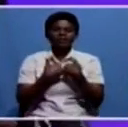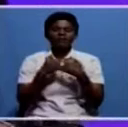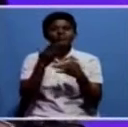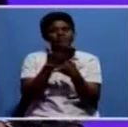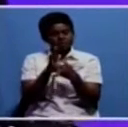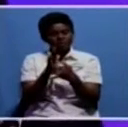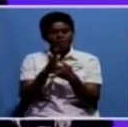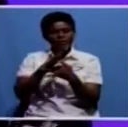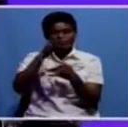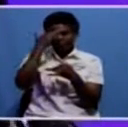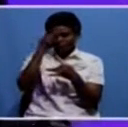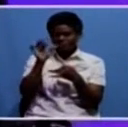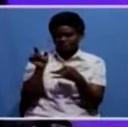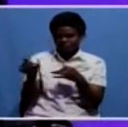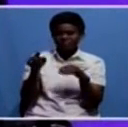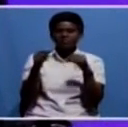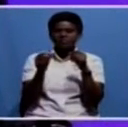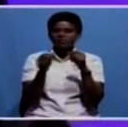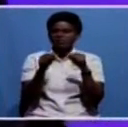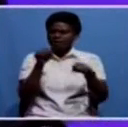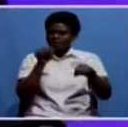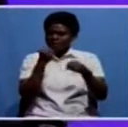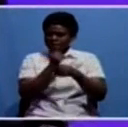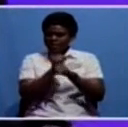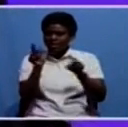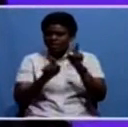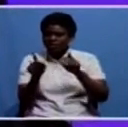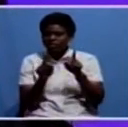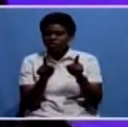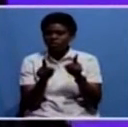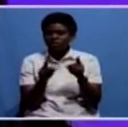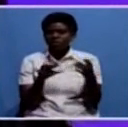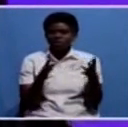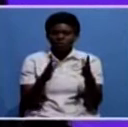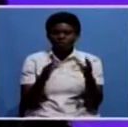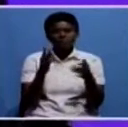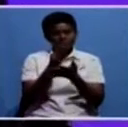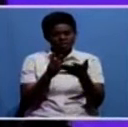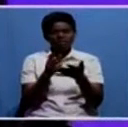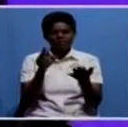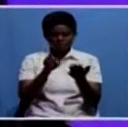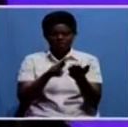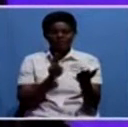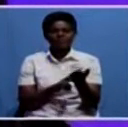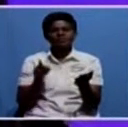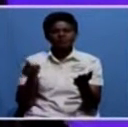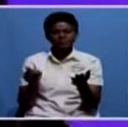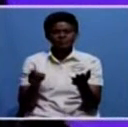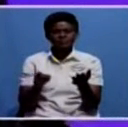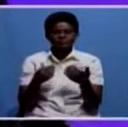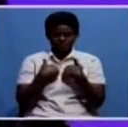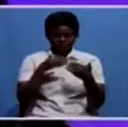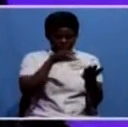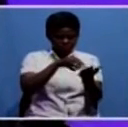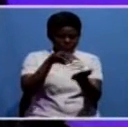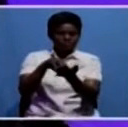sharing intelligence, alarming the public, and then you might find that some of those cases, reports that have been, cases